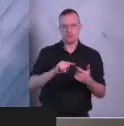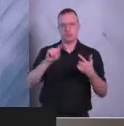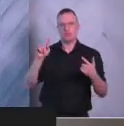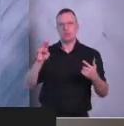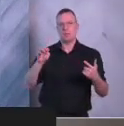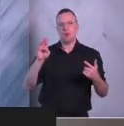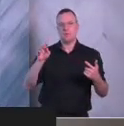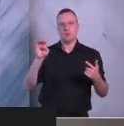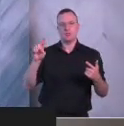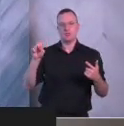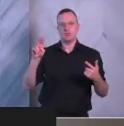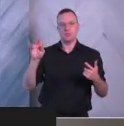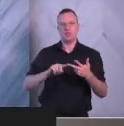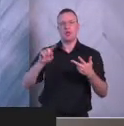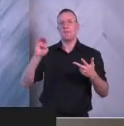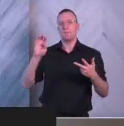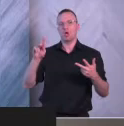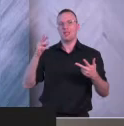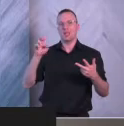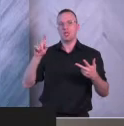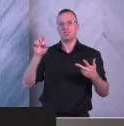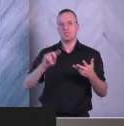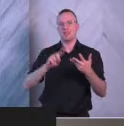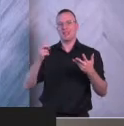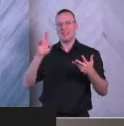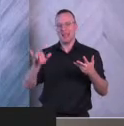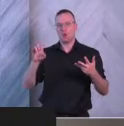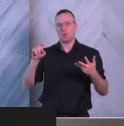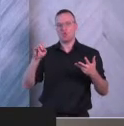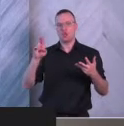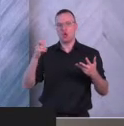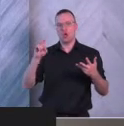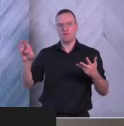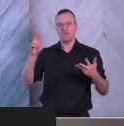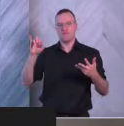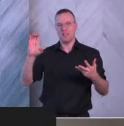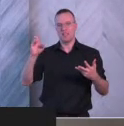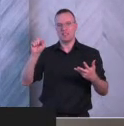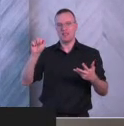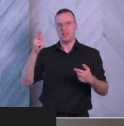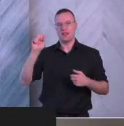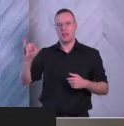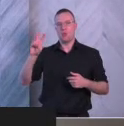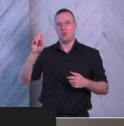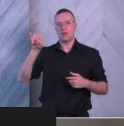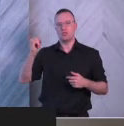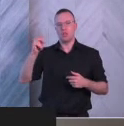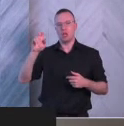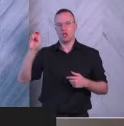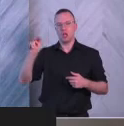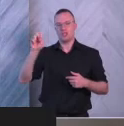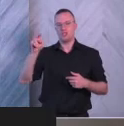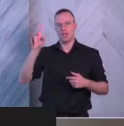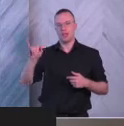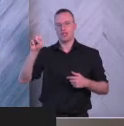Vic Sahai, Dr. Waji Khan, and Shelley Sale Udall, and our distinguished community leaders for taking part in today's discussion. Canadian